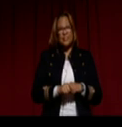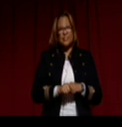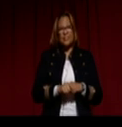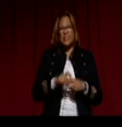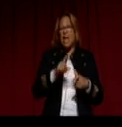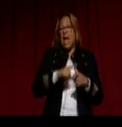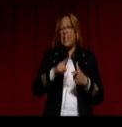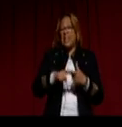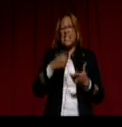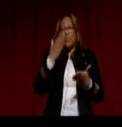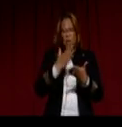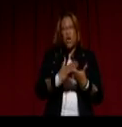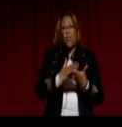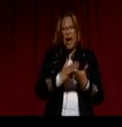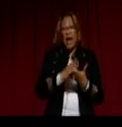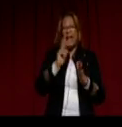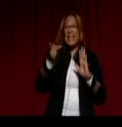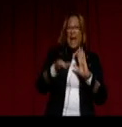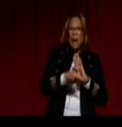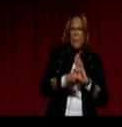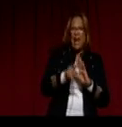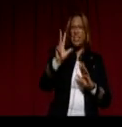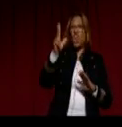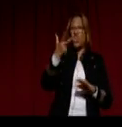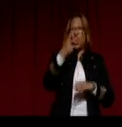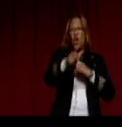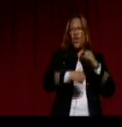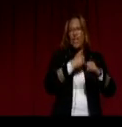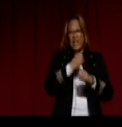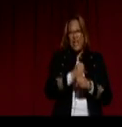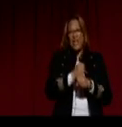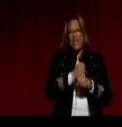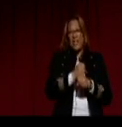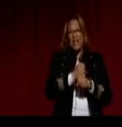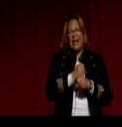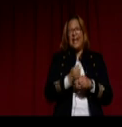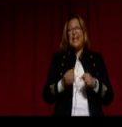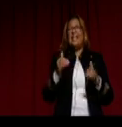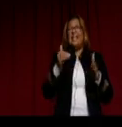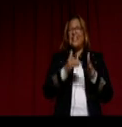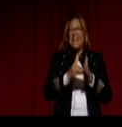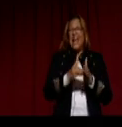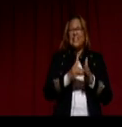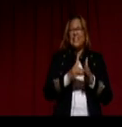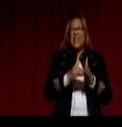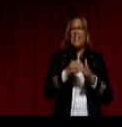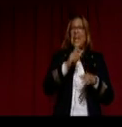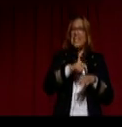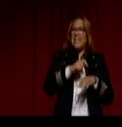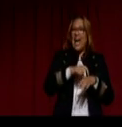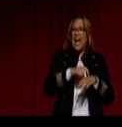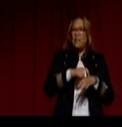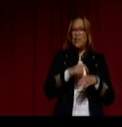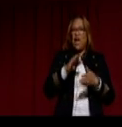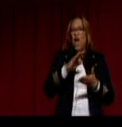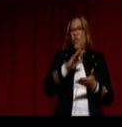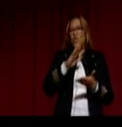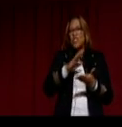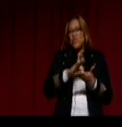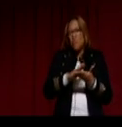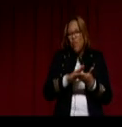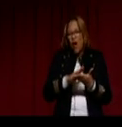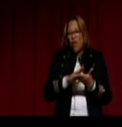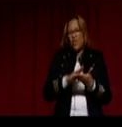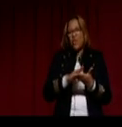Then it went away, and then it came back the third time, the beginning of next year. But that time, it was smaller than the